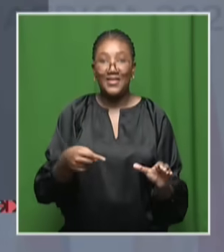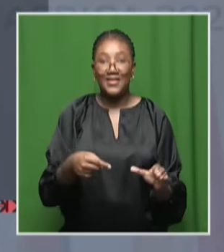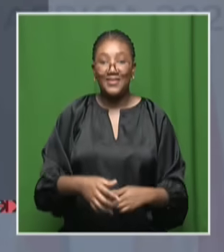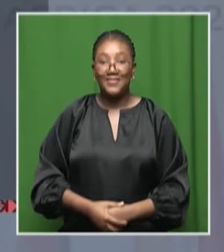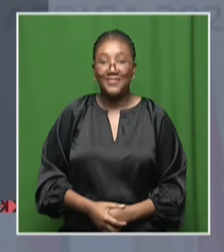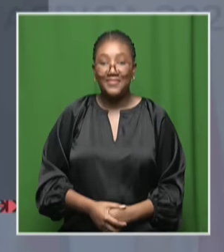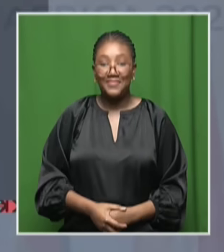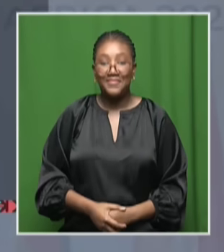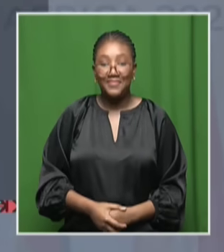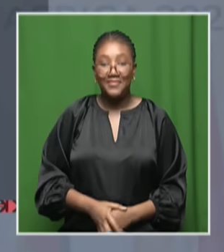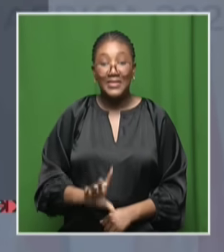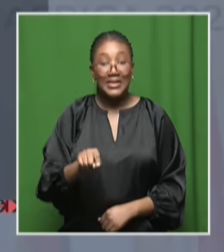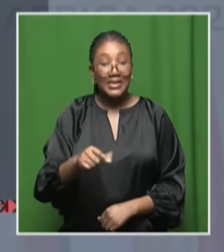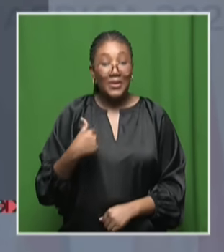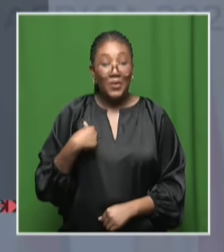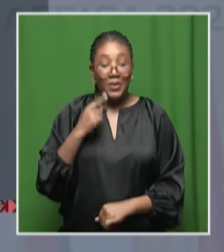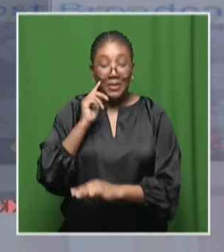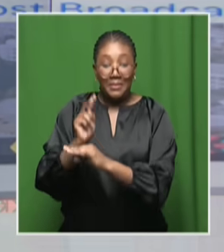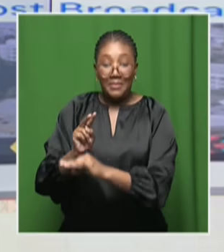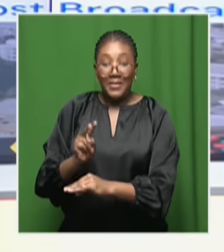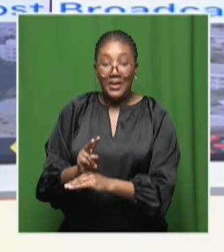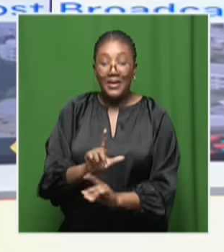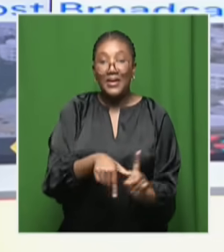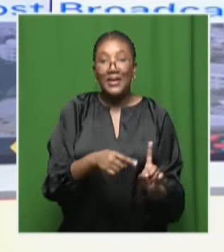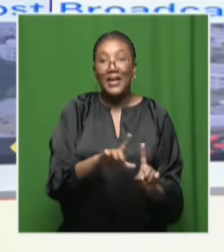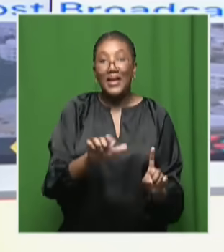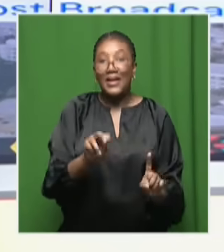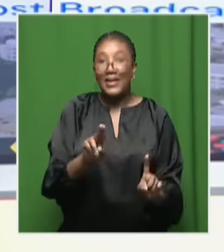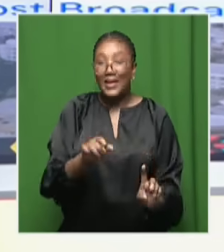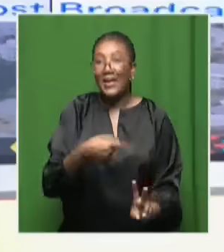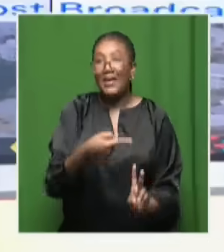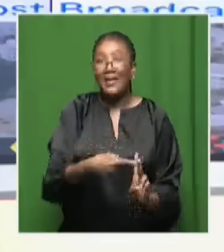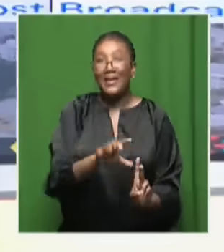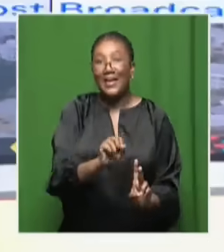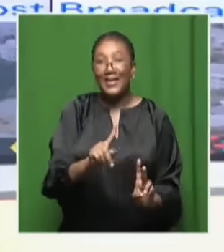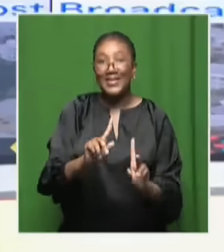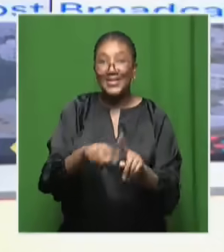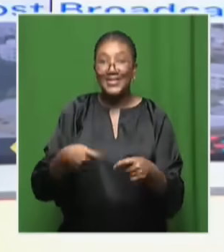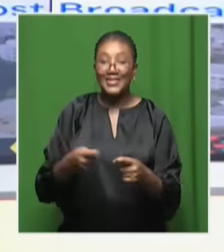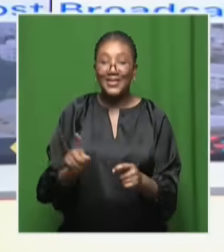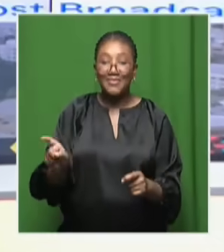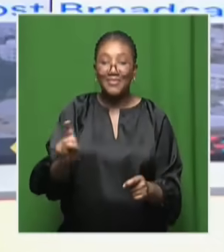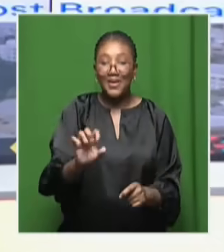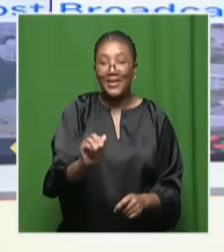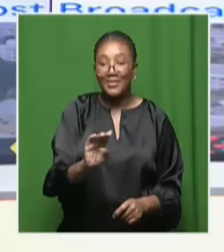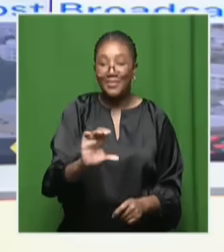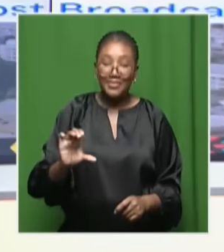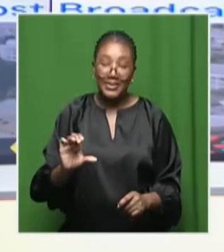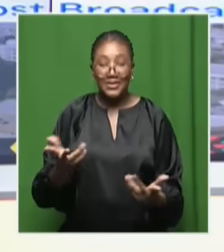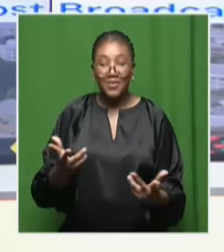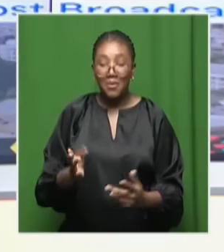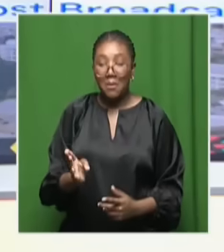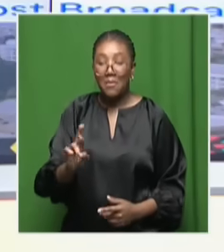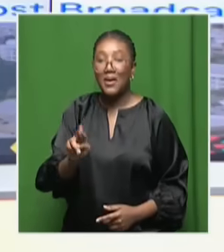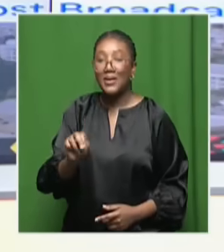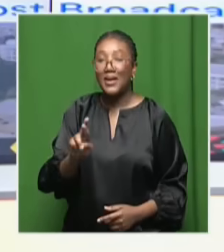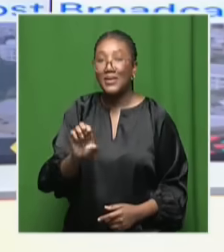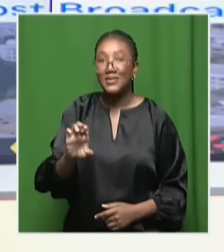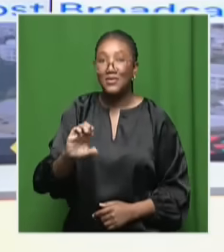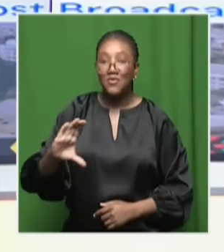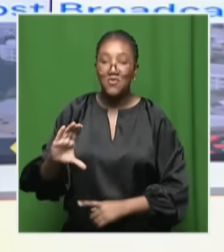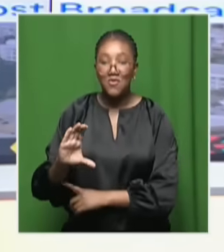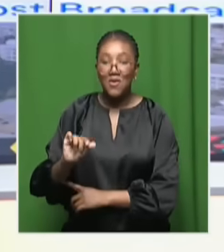continue to monitor all the developments, Leanne, Sakina, the rest of the team, of course, are representing the SABC there live at Nasrec, and SABC does